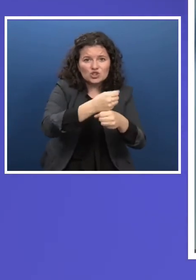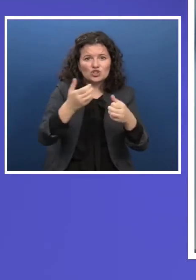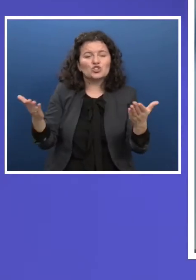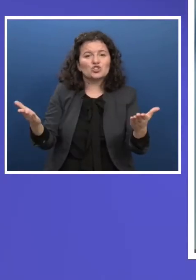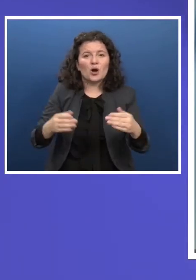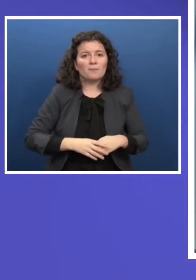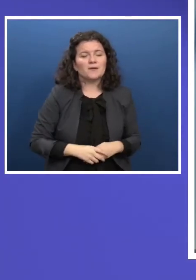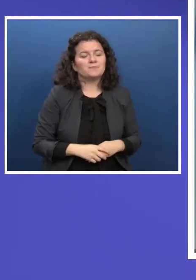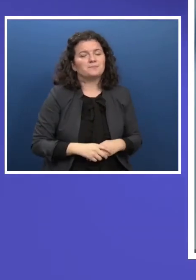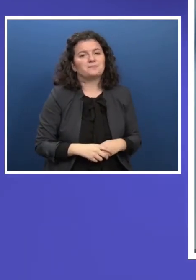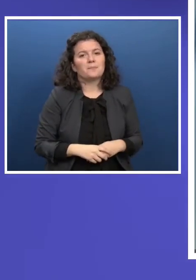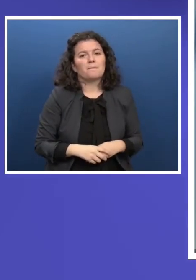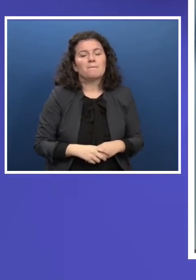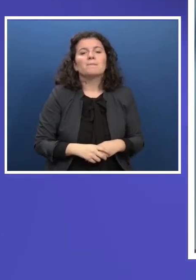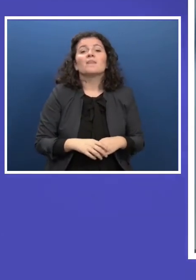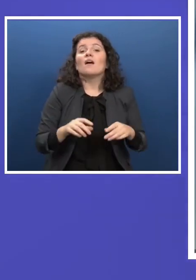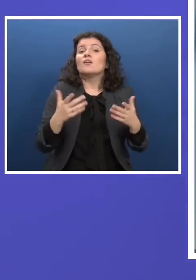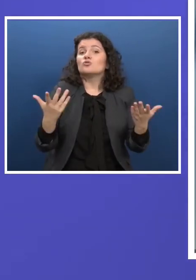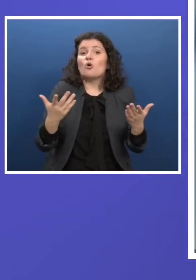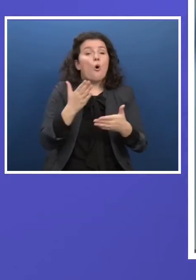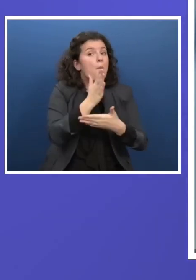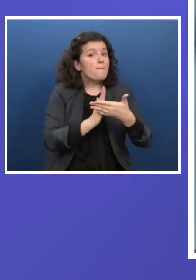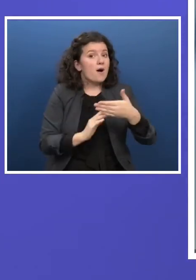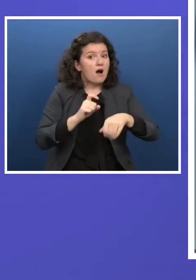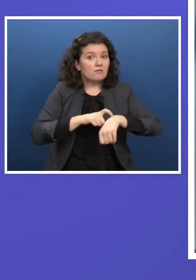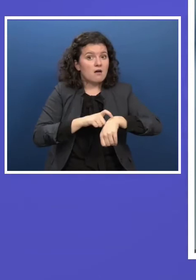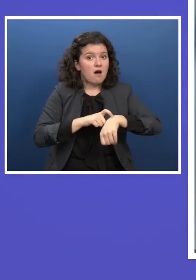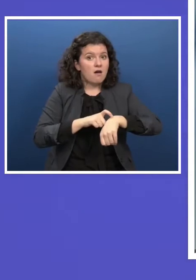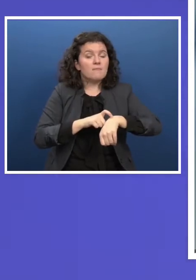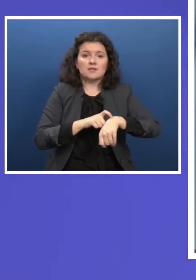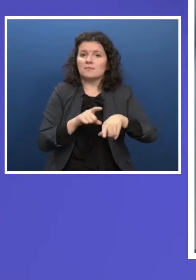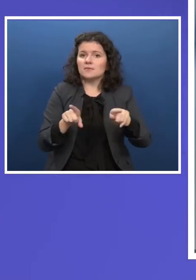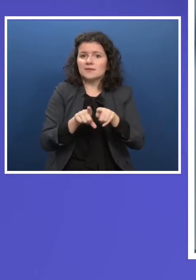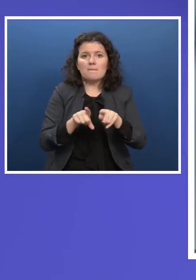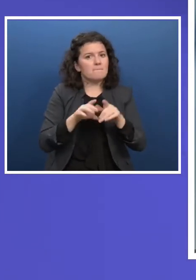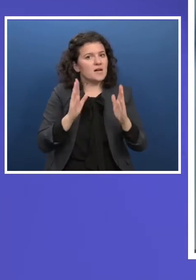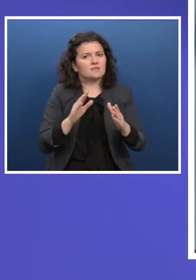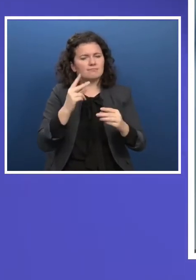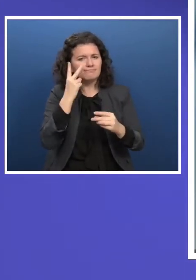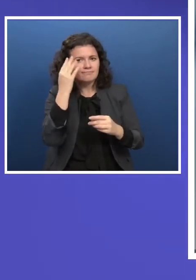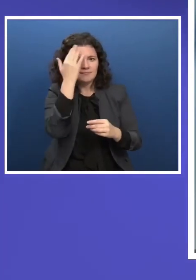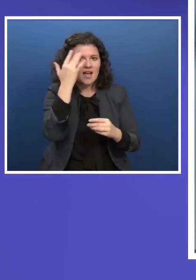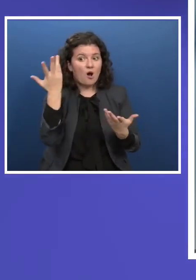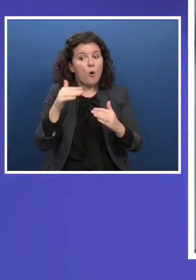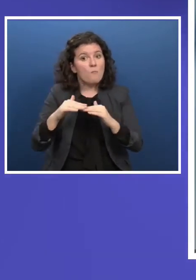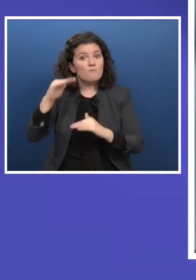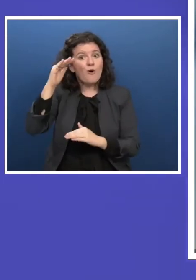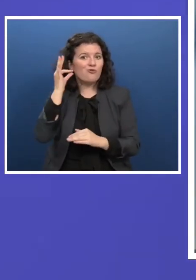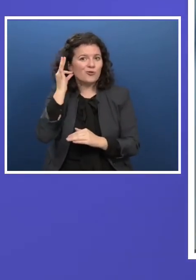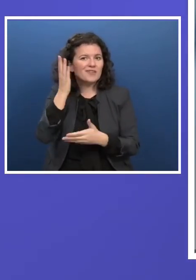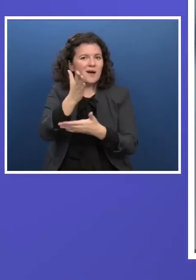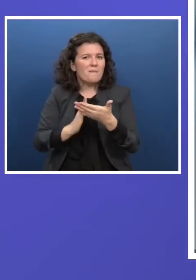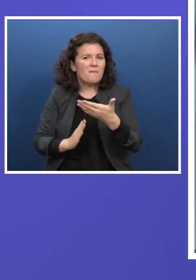and part-time work, which is much more prevalent for obvious reasons for in the case of women, but that are really